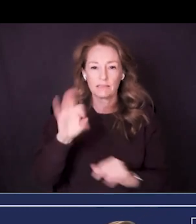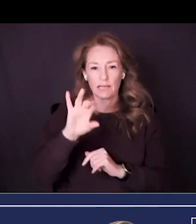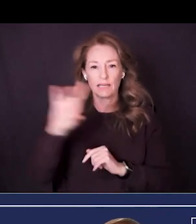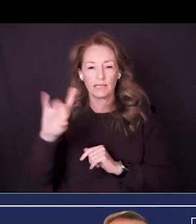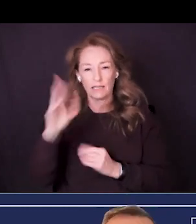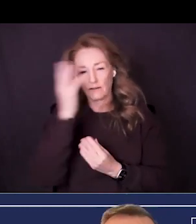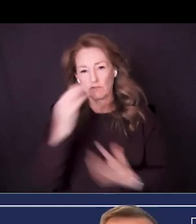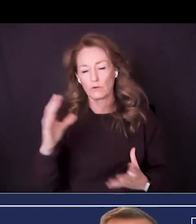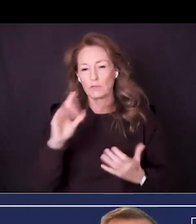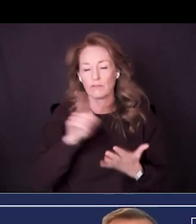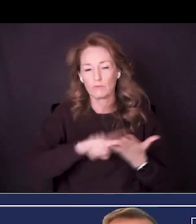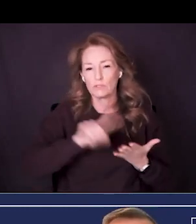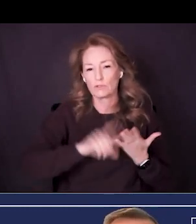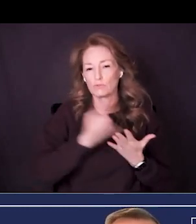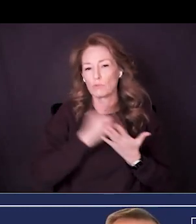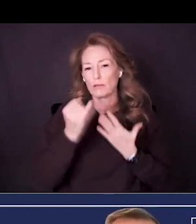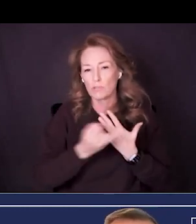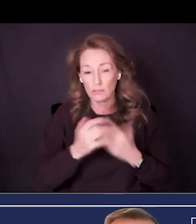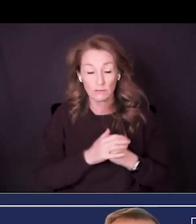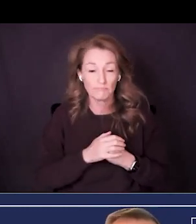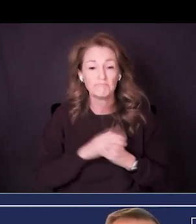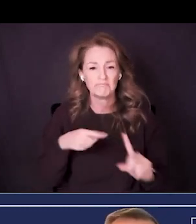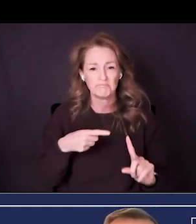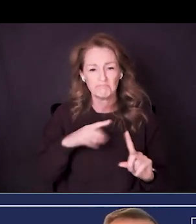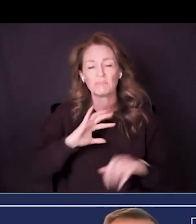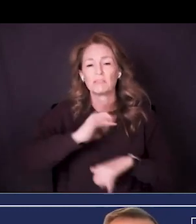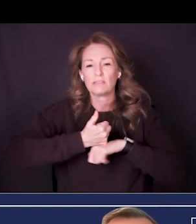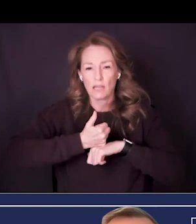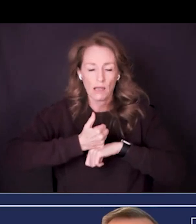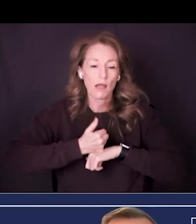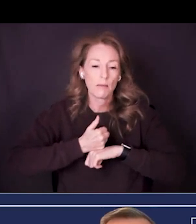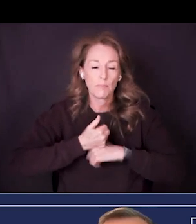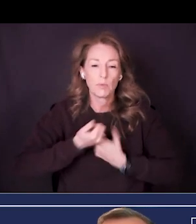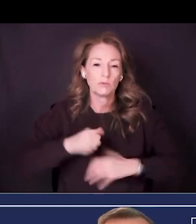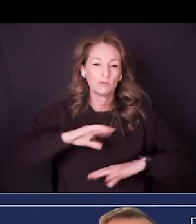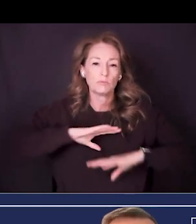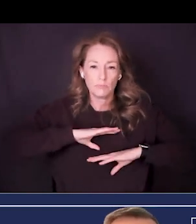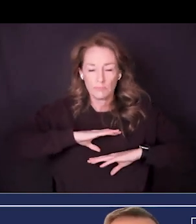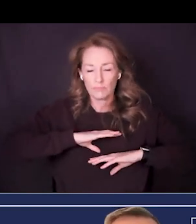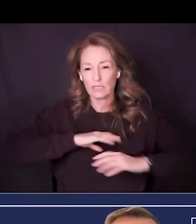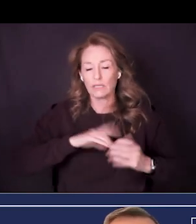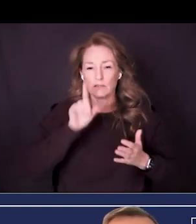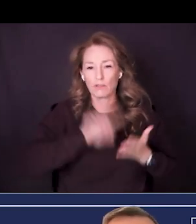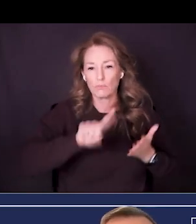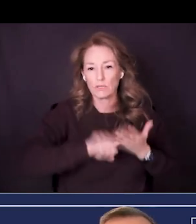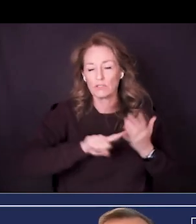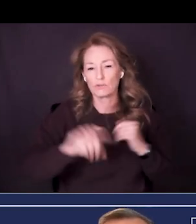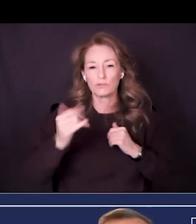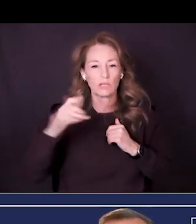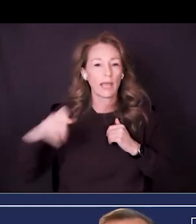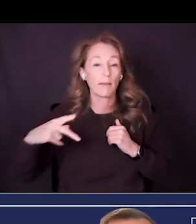Project really was designed to fill a critical research gap and to support more